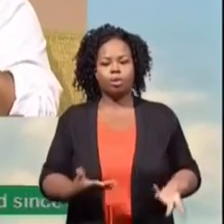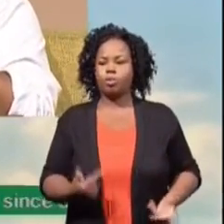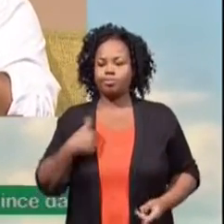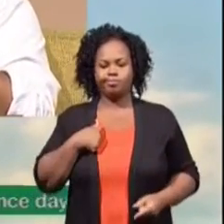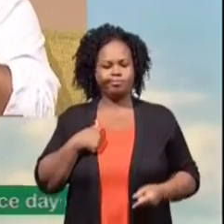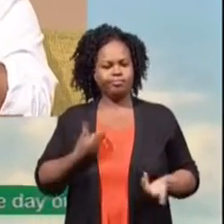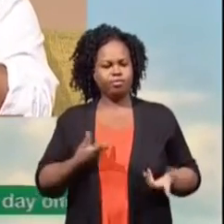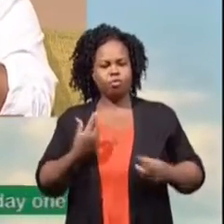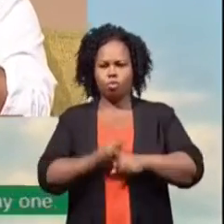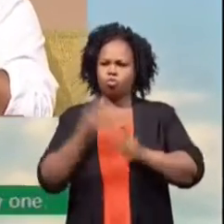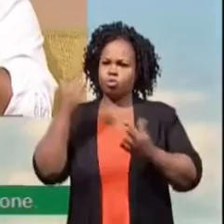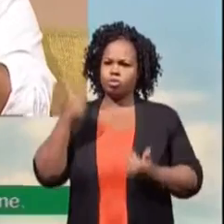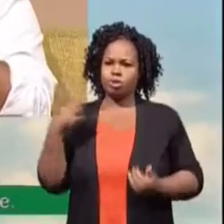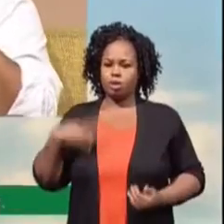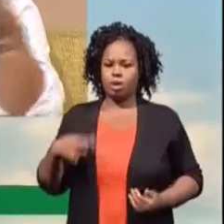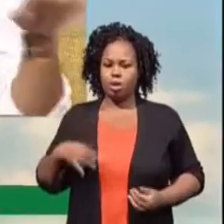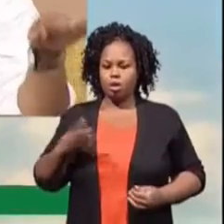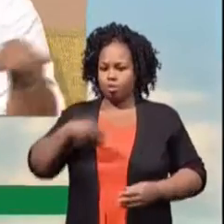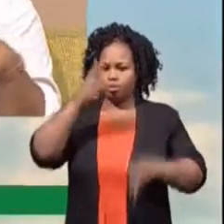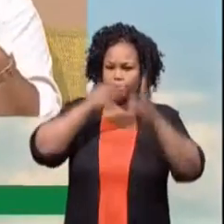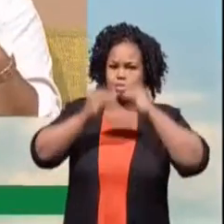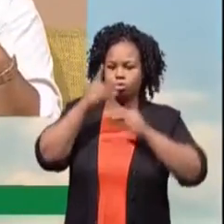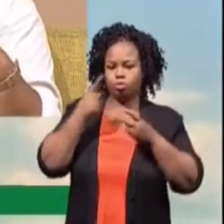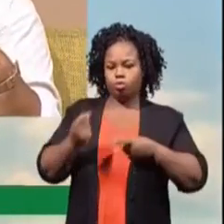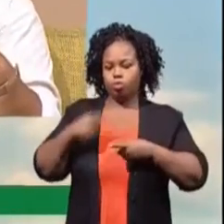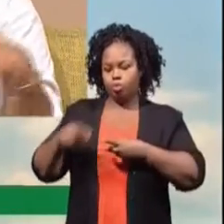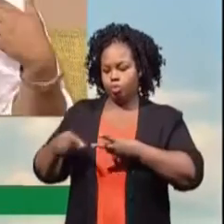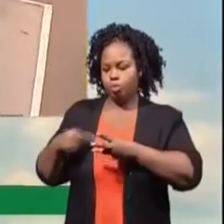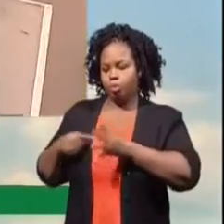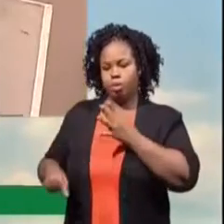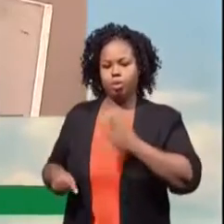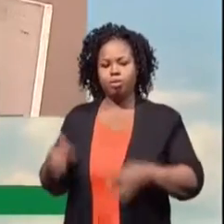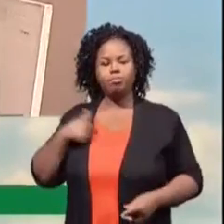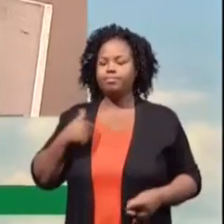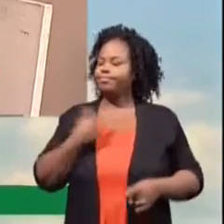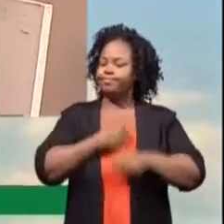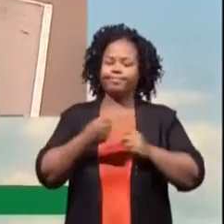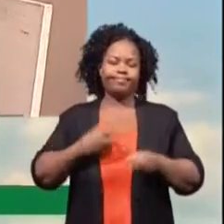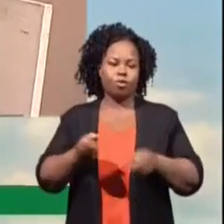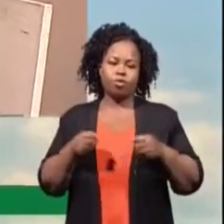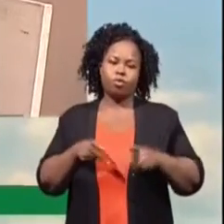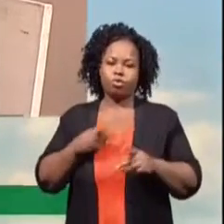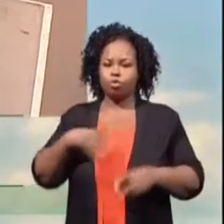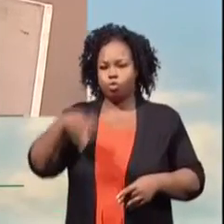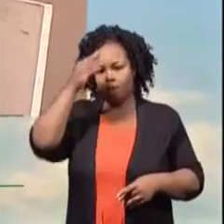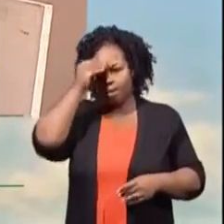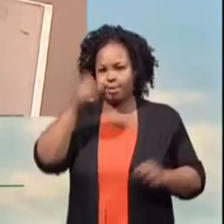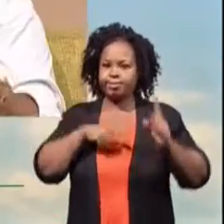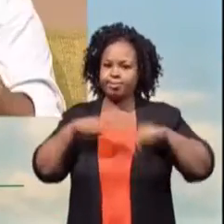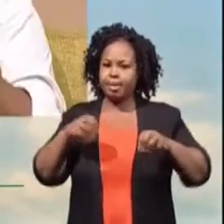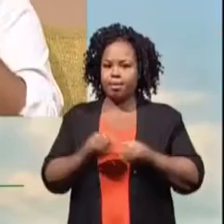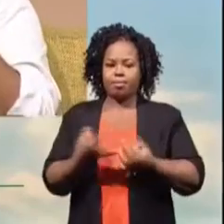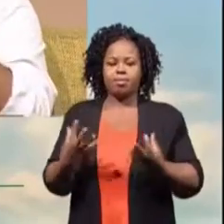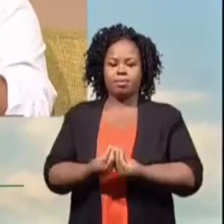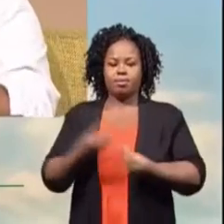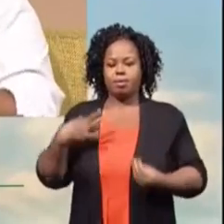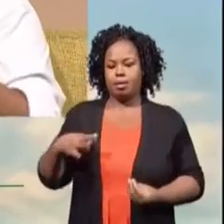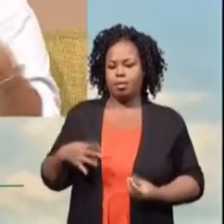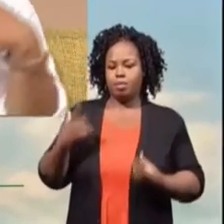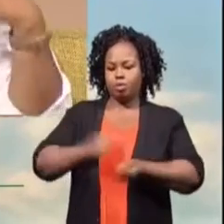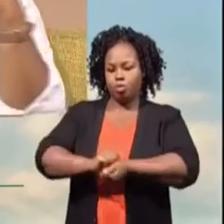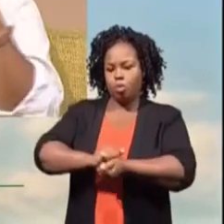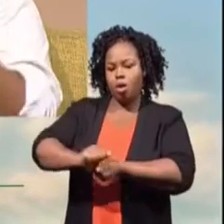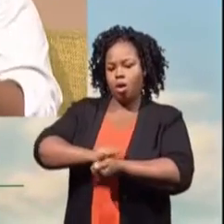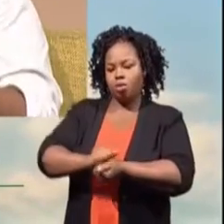apho kulindeleke umntana oyintombazana ufunde ukwenza izinto ekhayeni so mna zange ndilifumanela thuba lobana ndifunde into yobana intombazana yenza